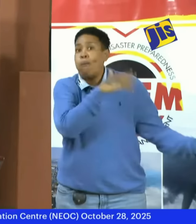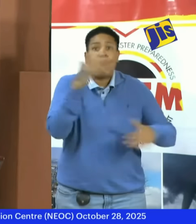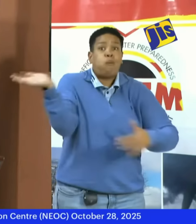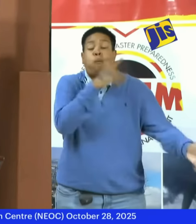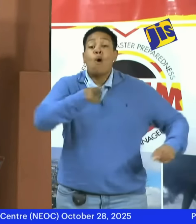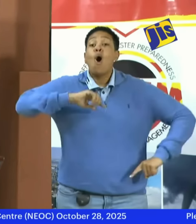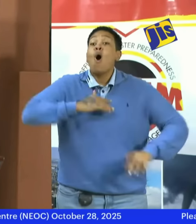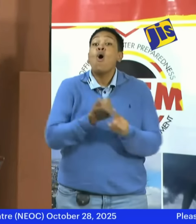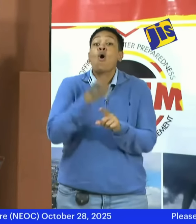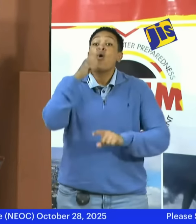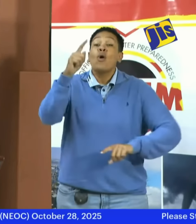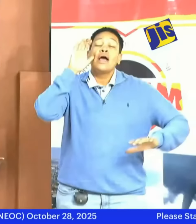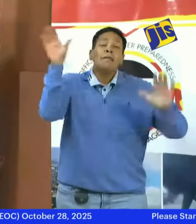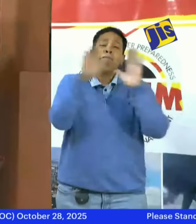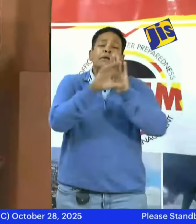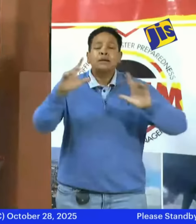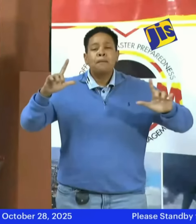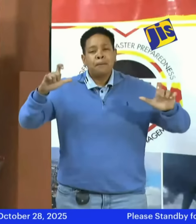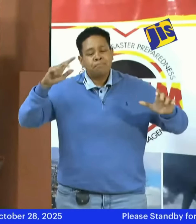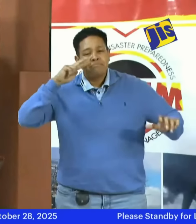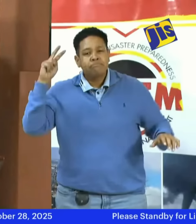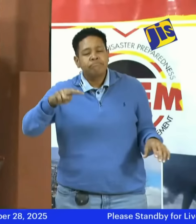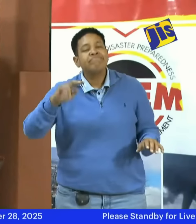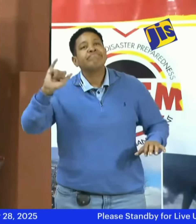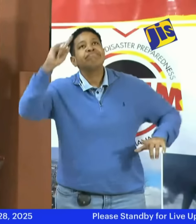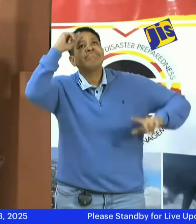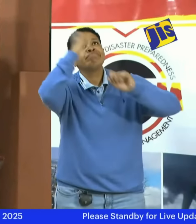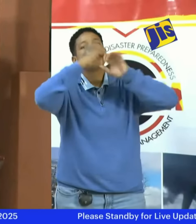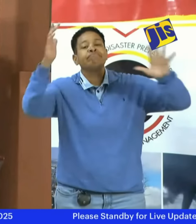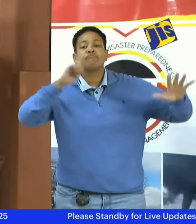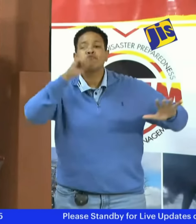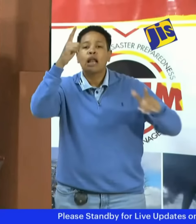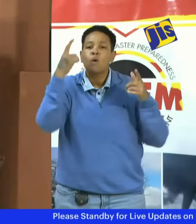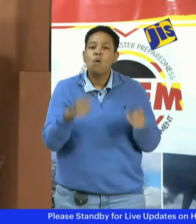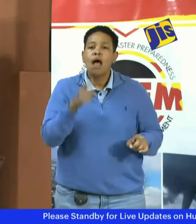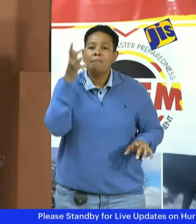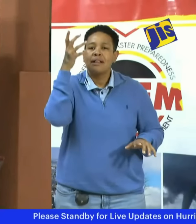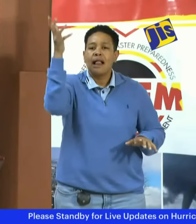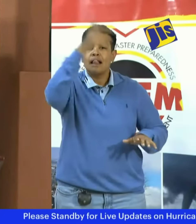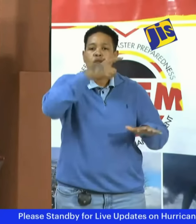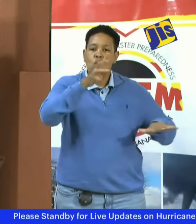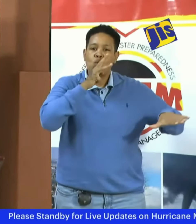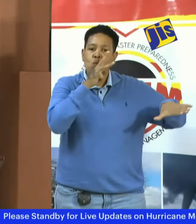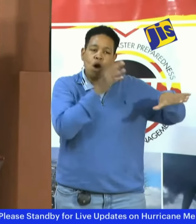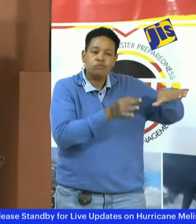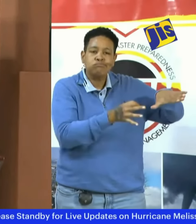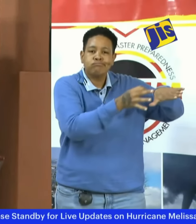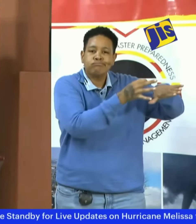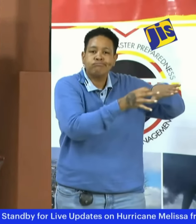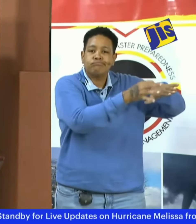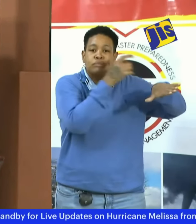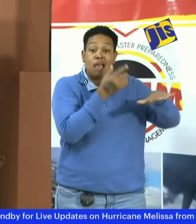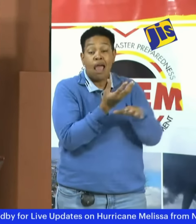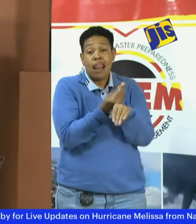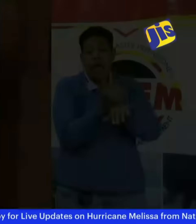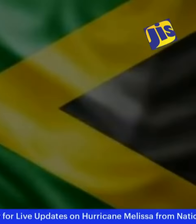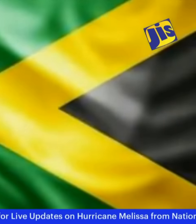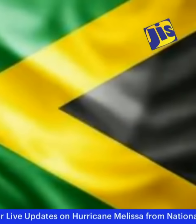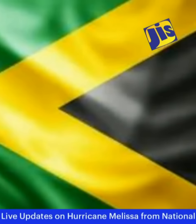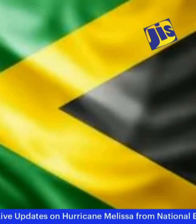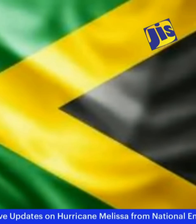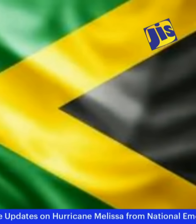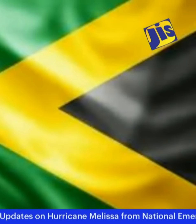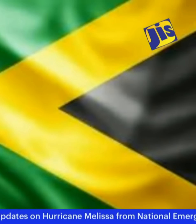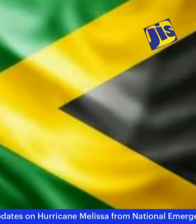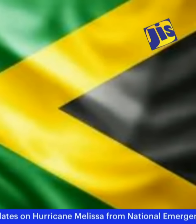Our satellite imagery will just give you a good picture of what is really happening out there over the waters and even over the land, because